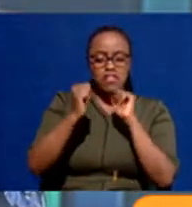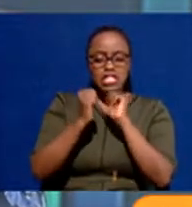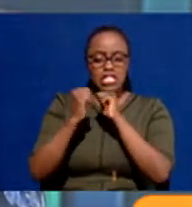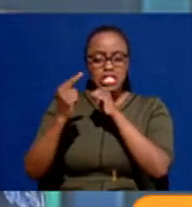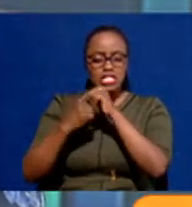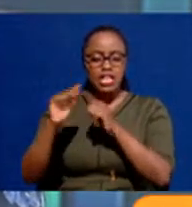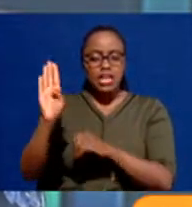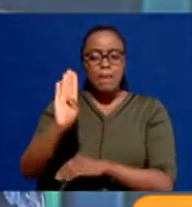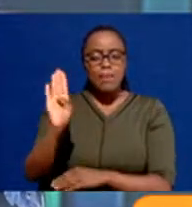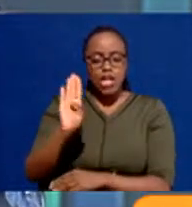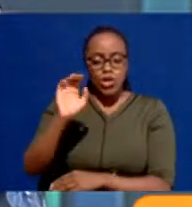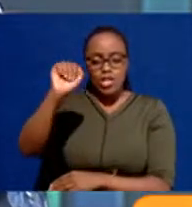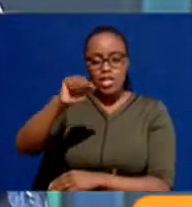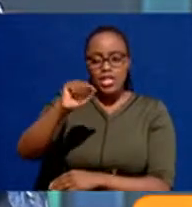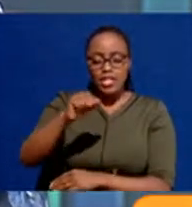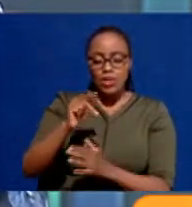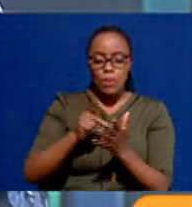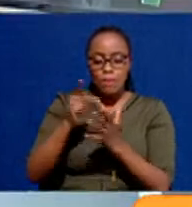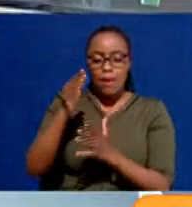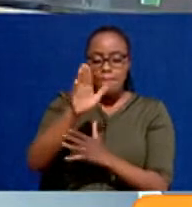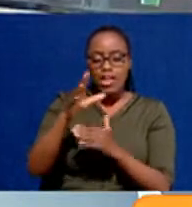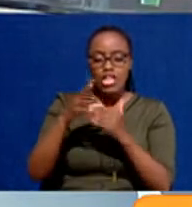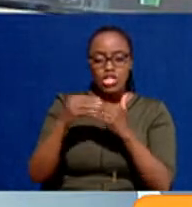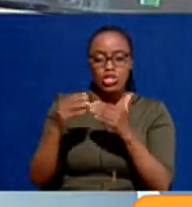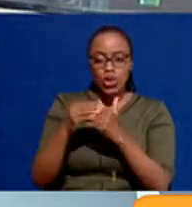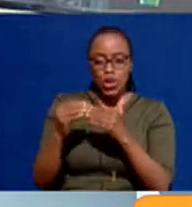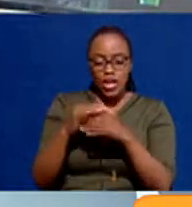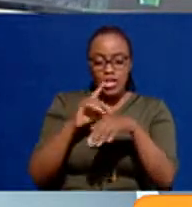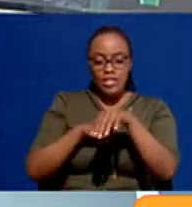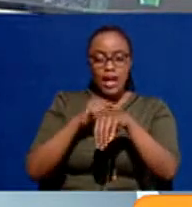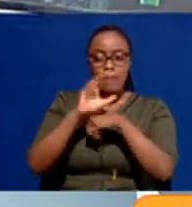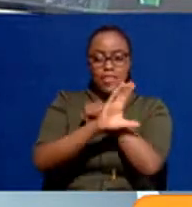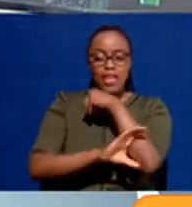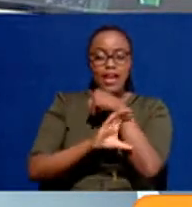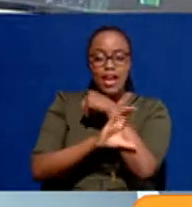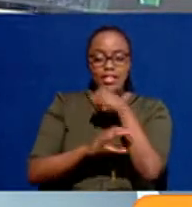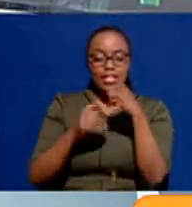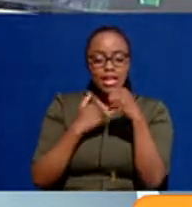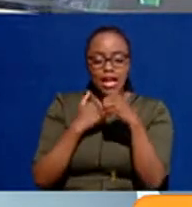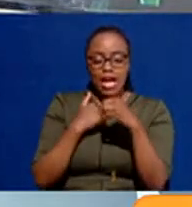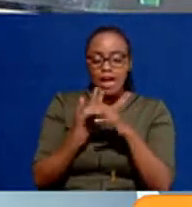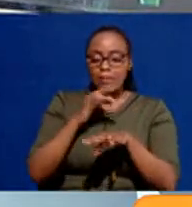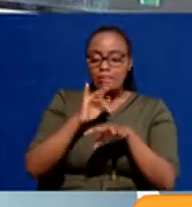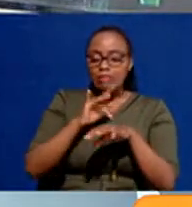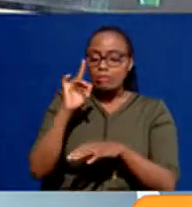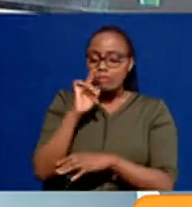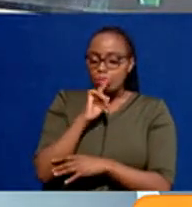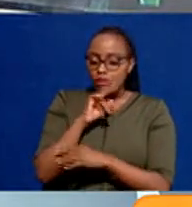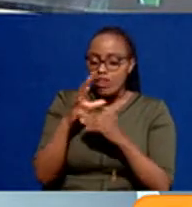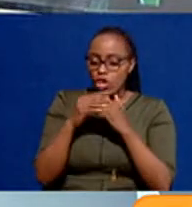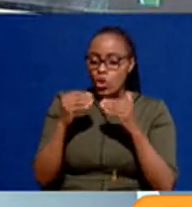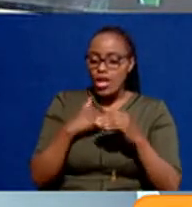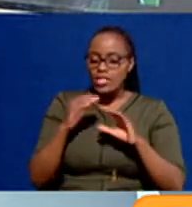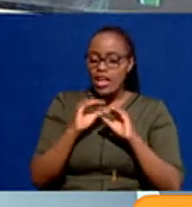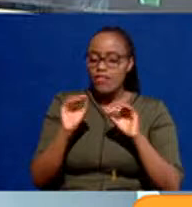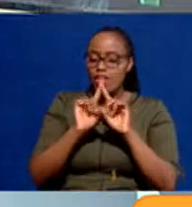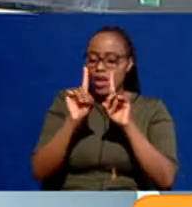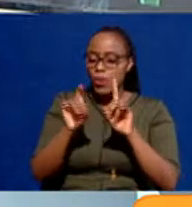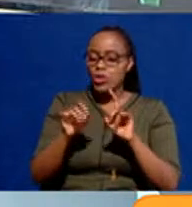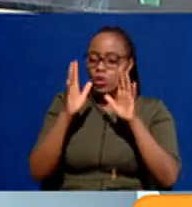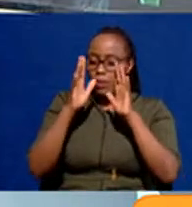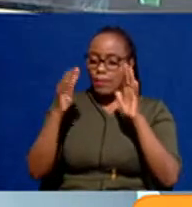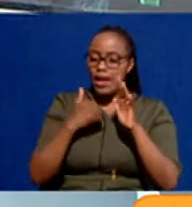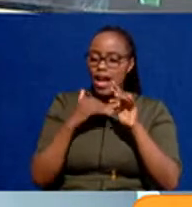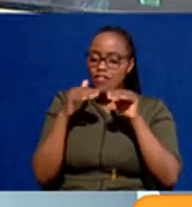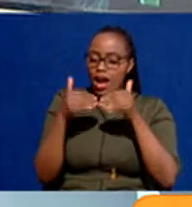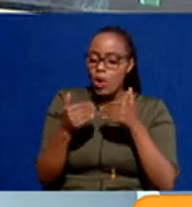16 billion. Mm-hmm. Yeah. Now, you'll be paying back in dollars at a time when the country is hard pressed for dollars. Some would question the logic of